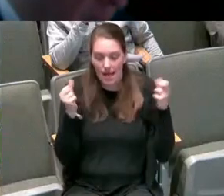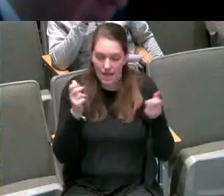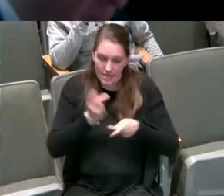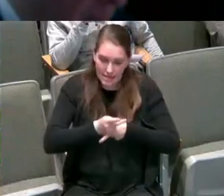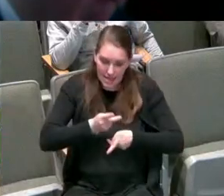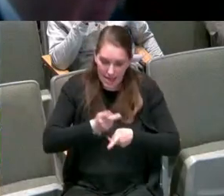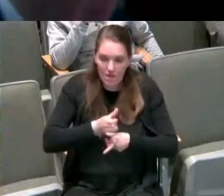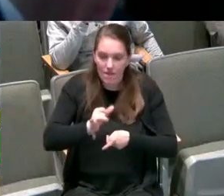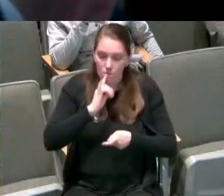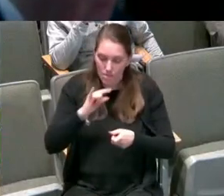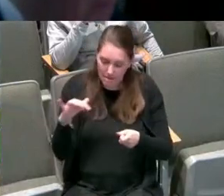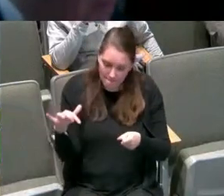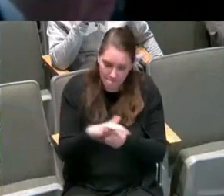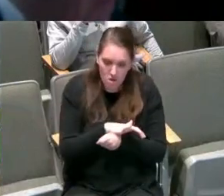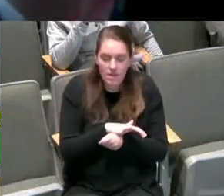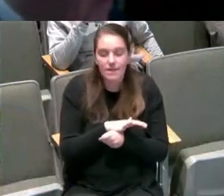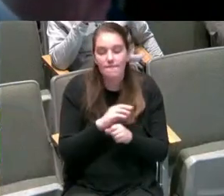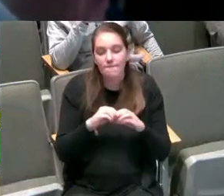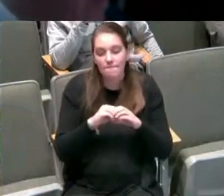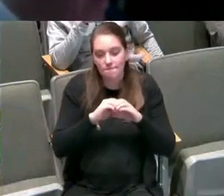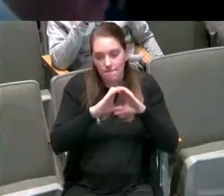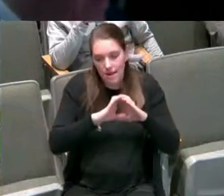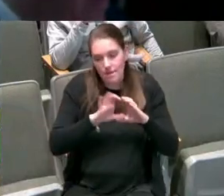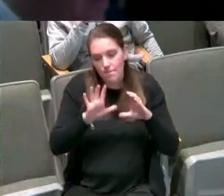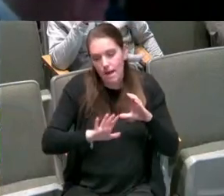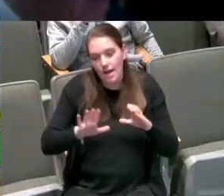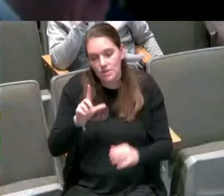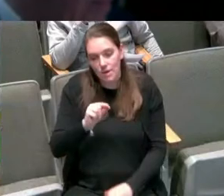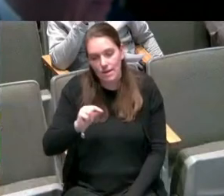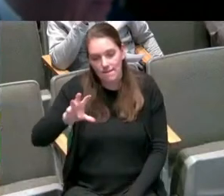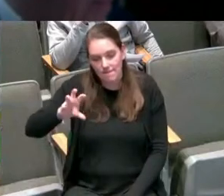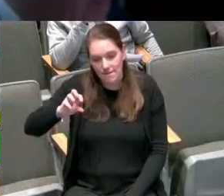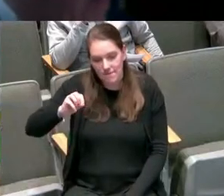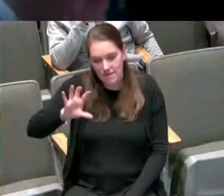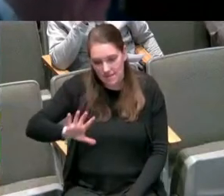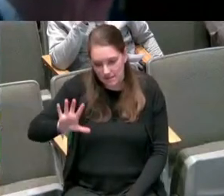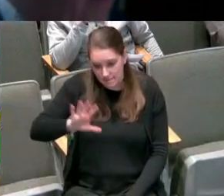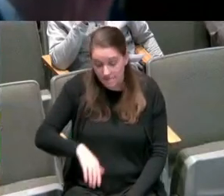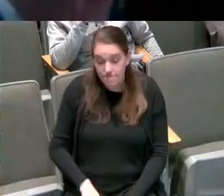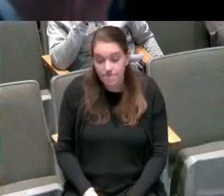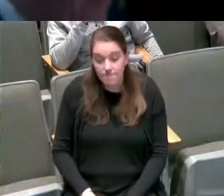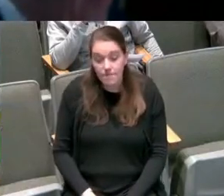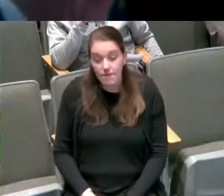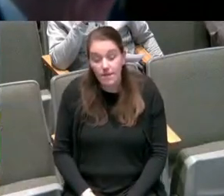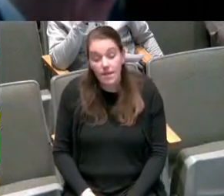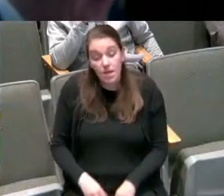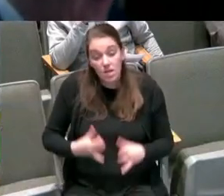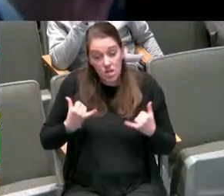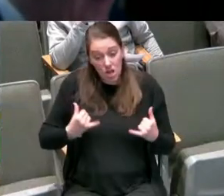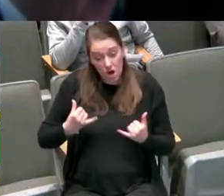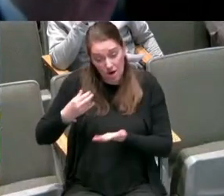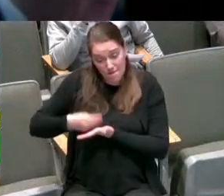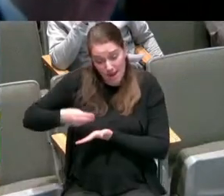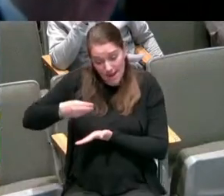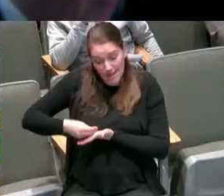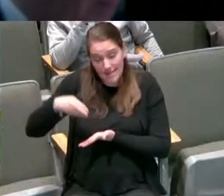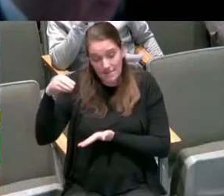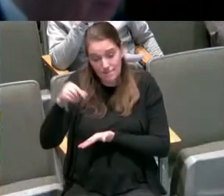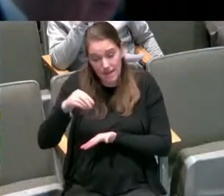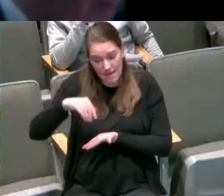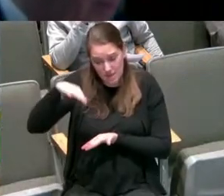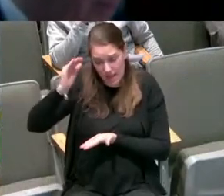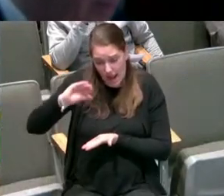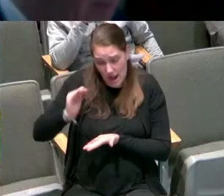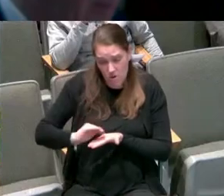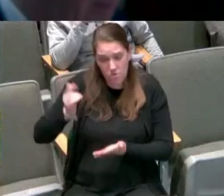is tracking to be fully funded by the mid-2050s but sooner if funds currently being used to pay down the pension liability are